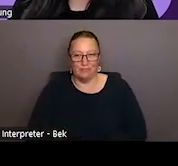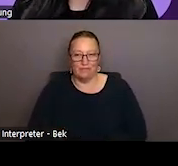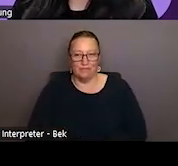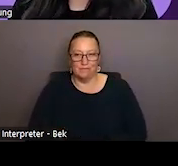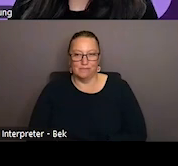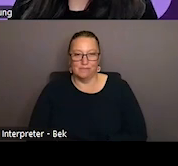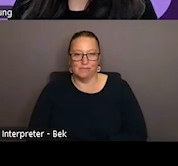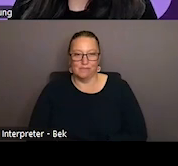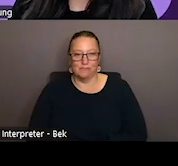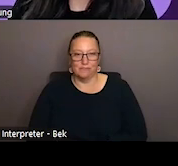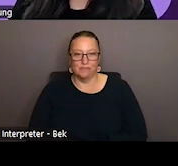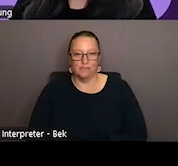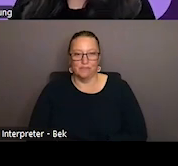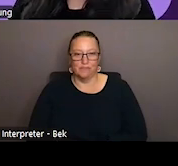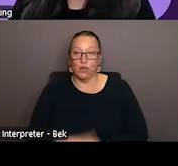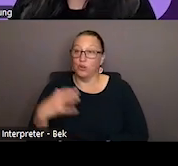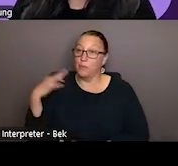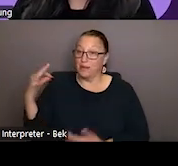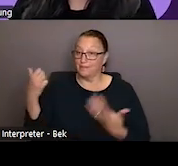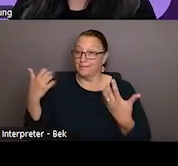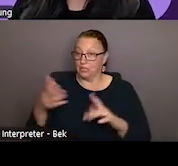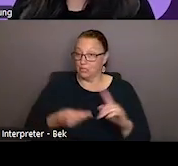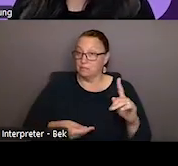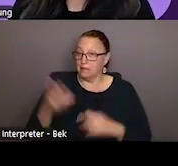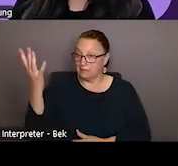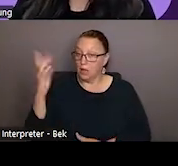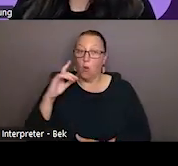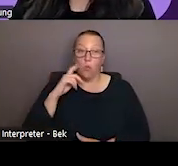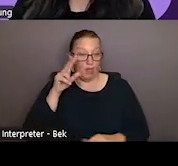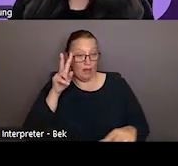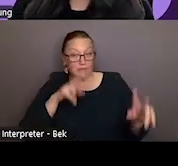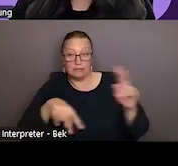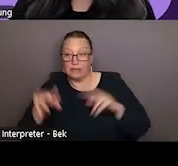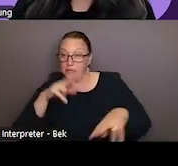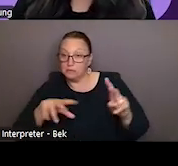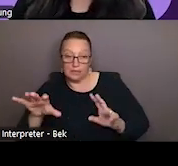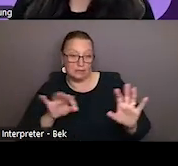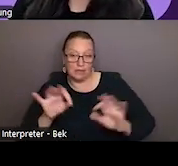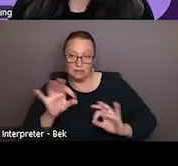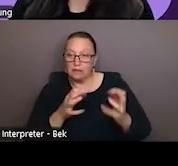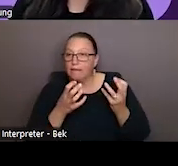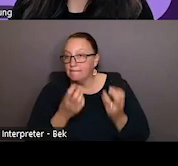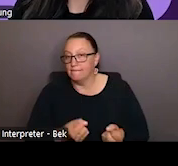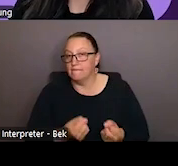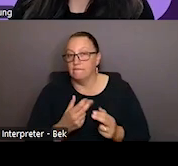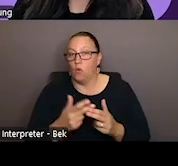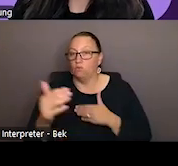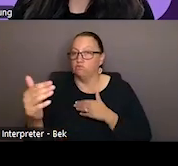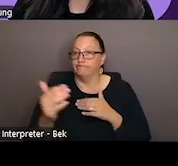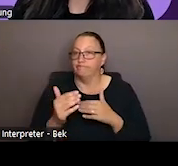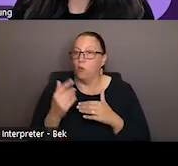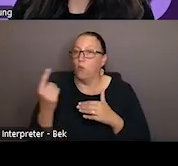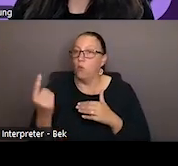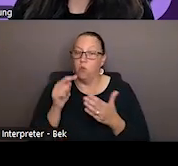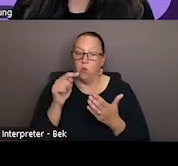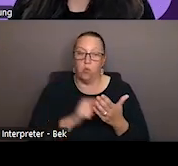So once the nominations are in, we undertake an assessment and selection process to choose the shortlist and